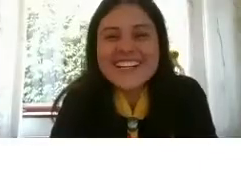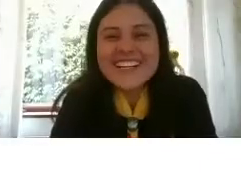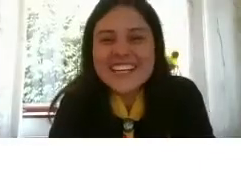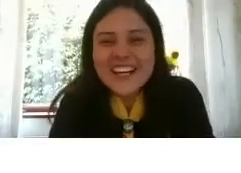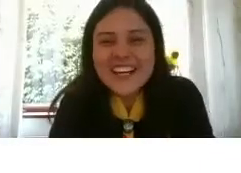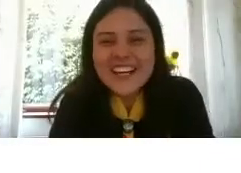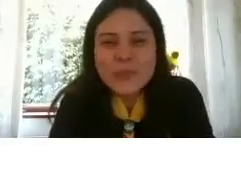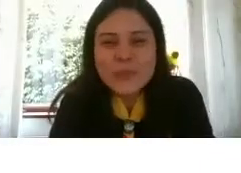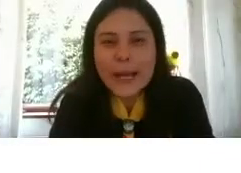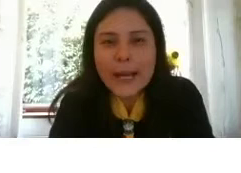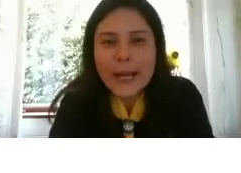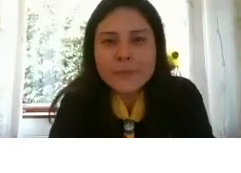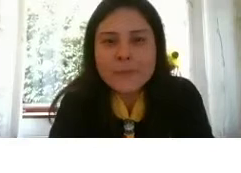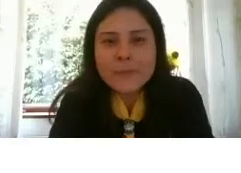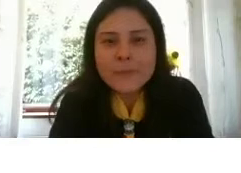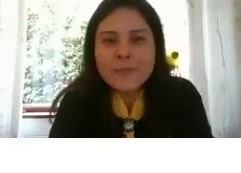here Abraham.